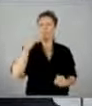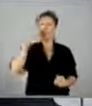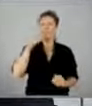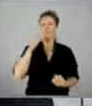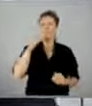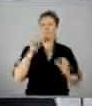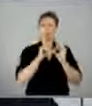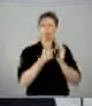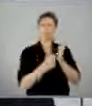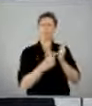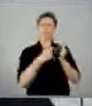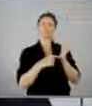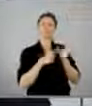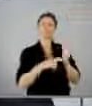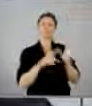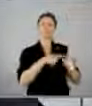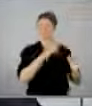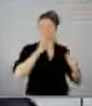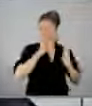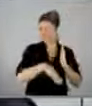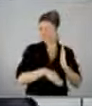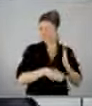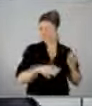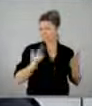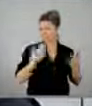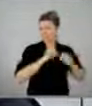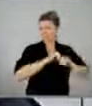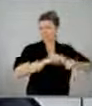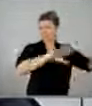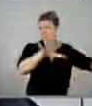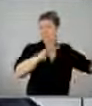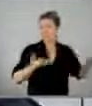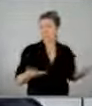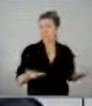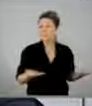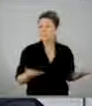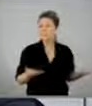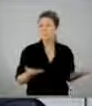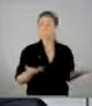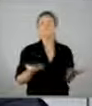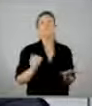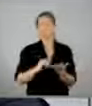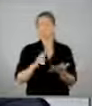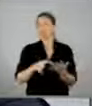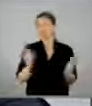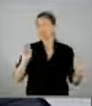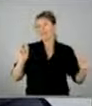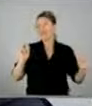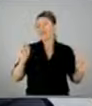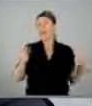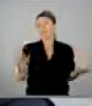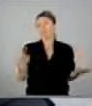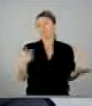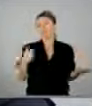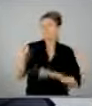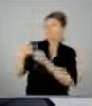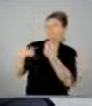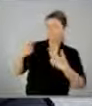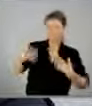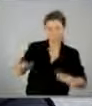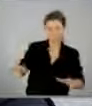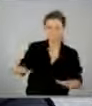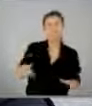certainly be commentated upon. It can certainly be judged. But that was my understanding of